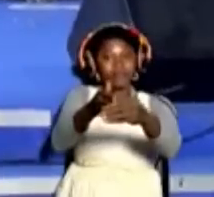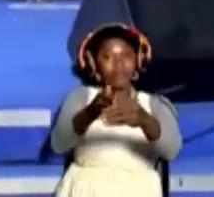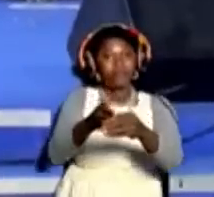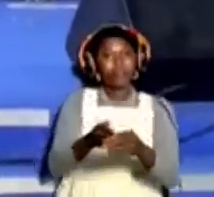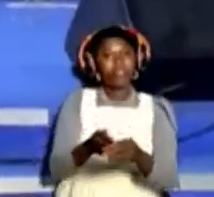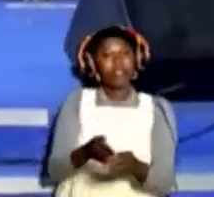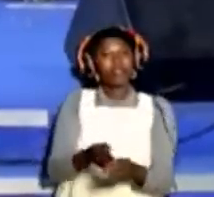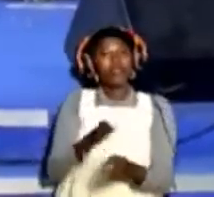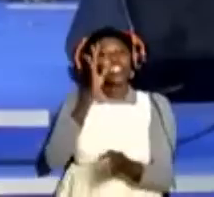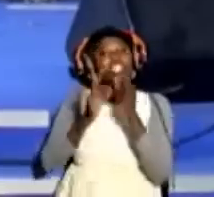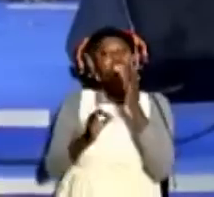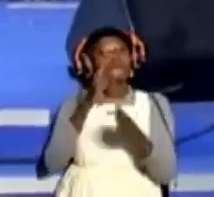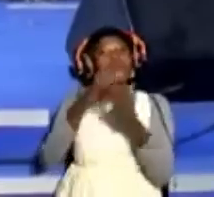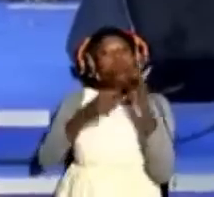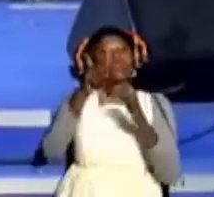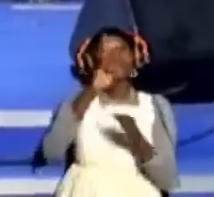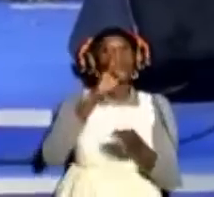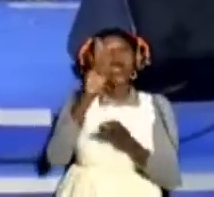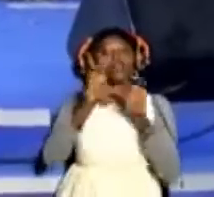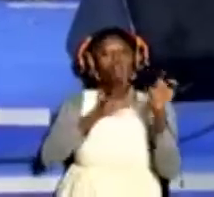If all you are doing is about the earth,